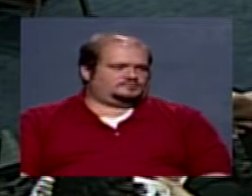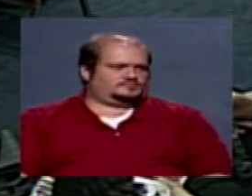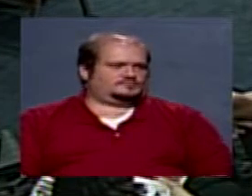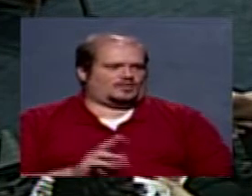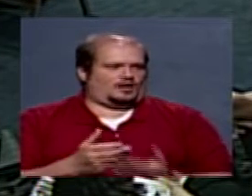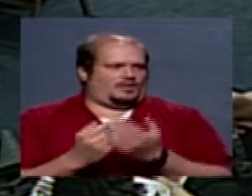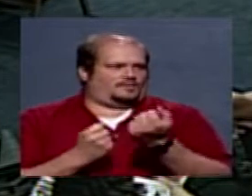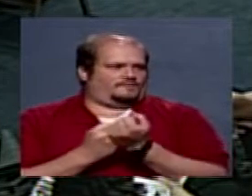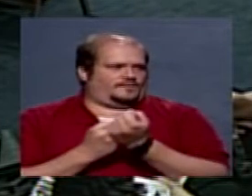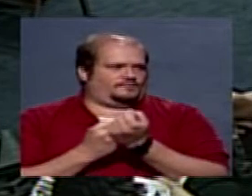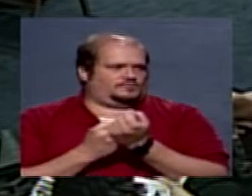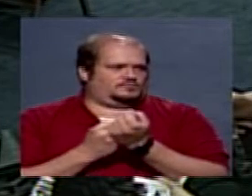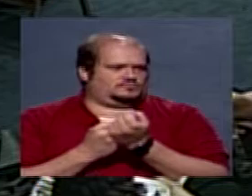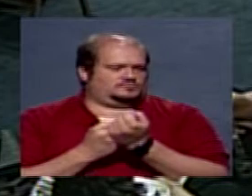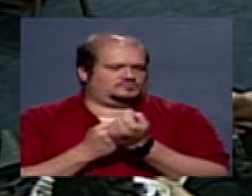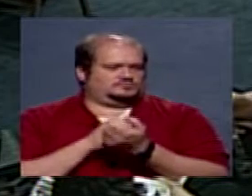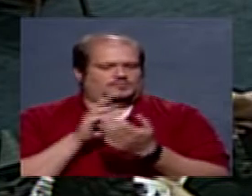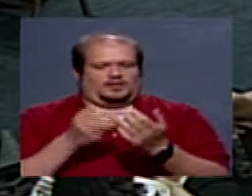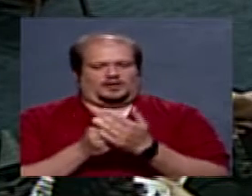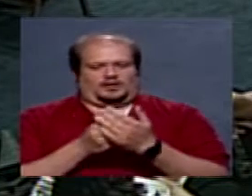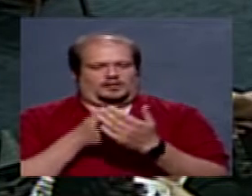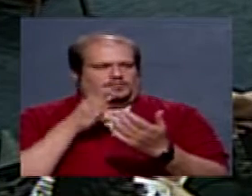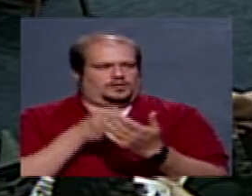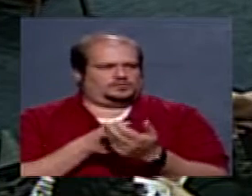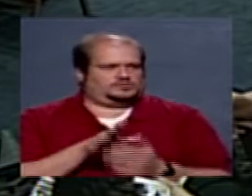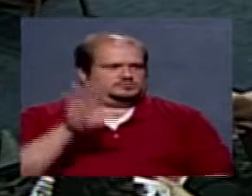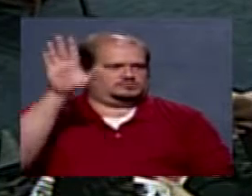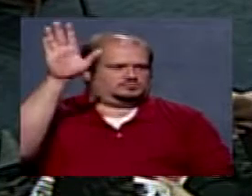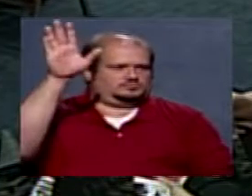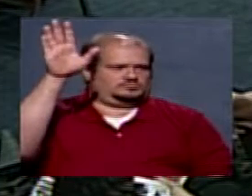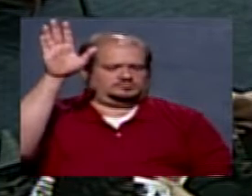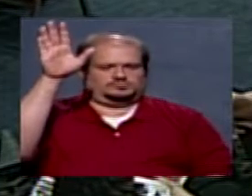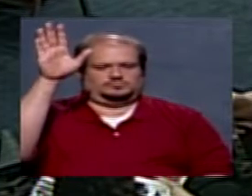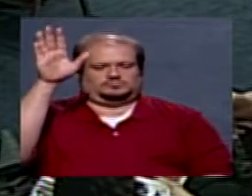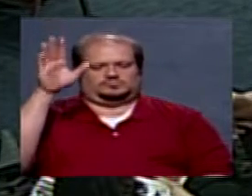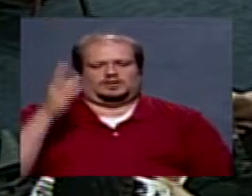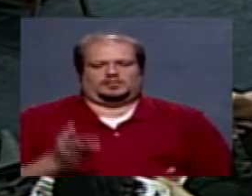All in favor? And all opposed?